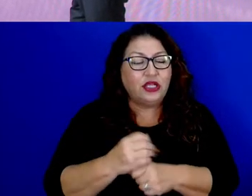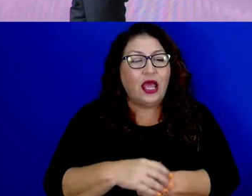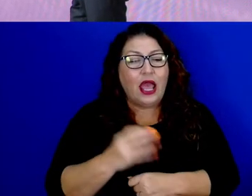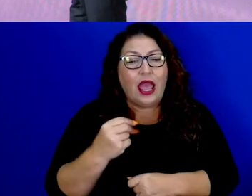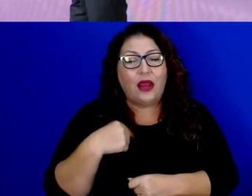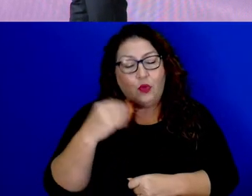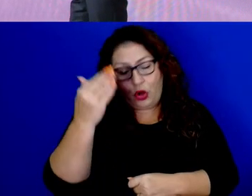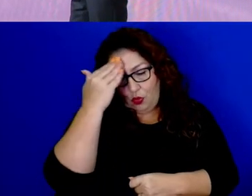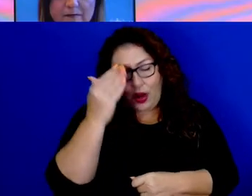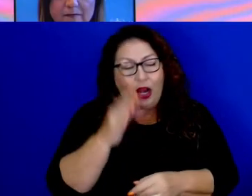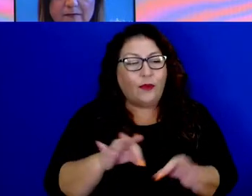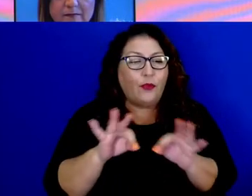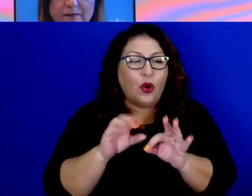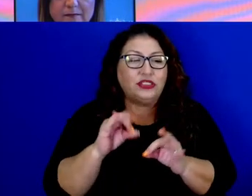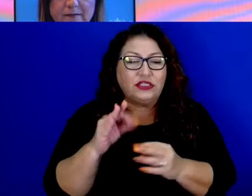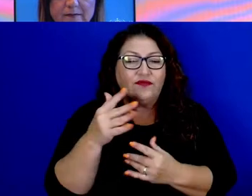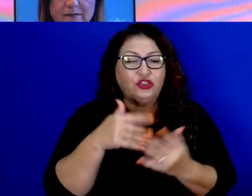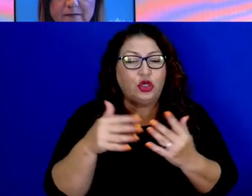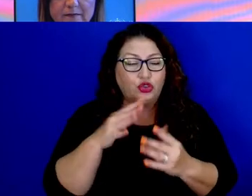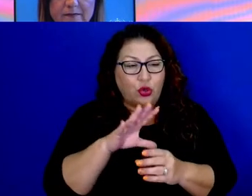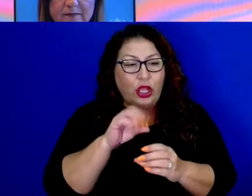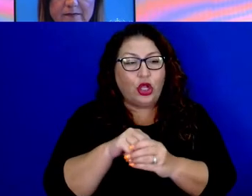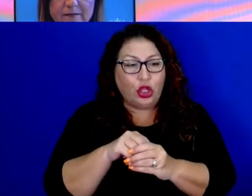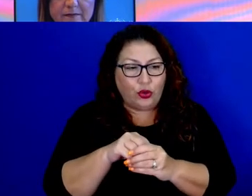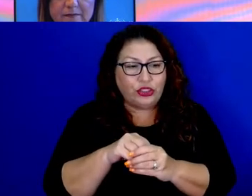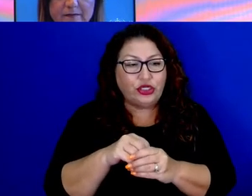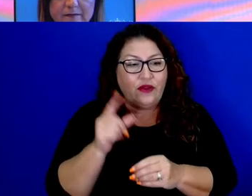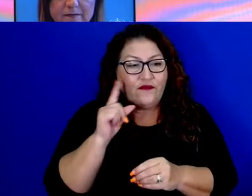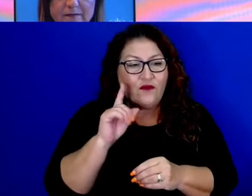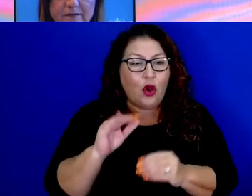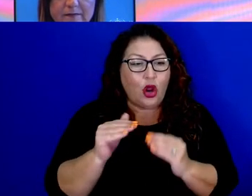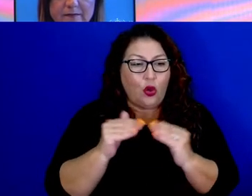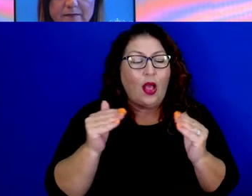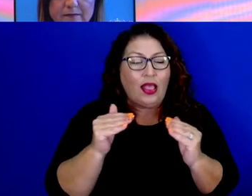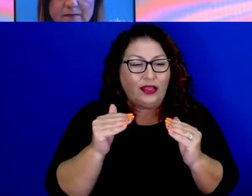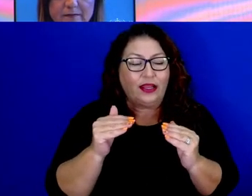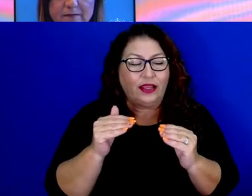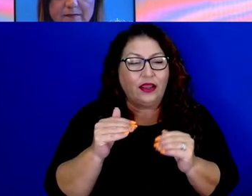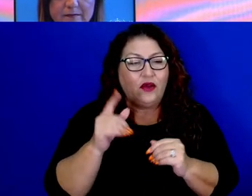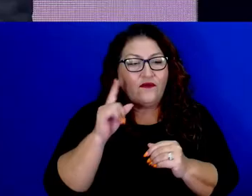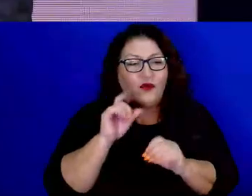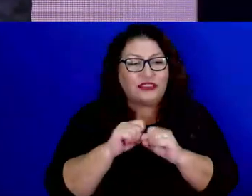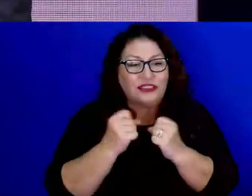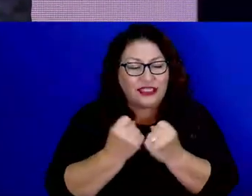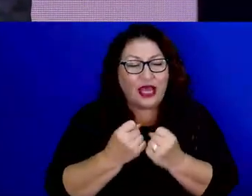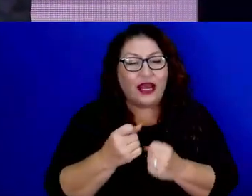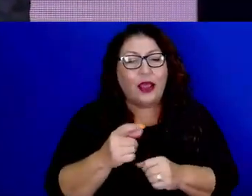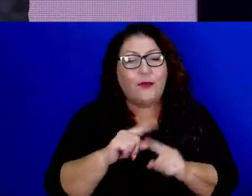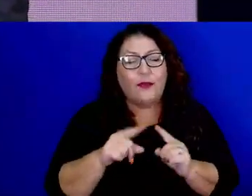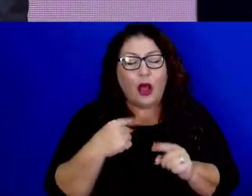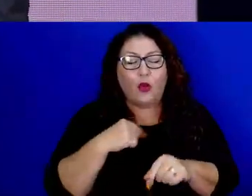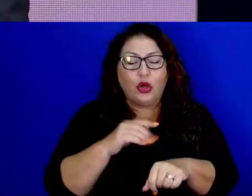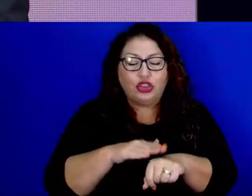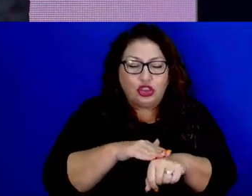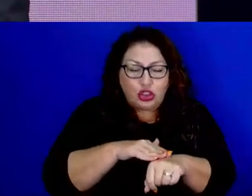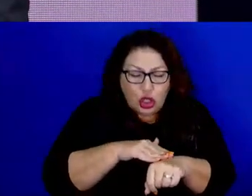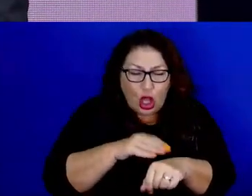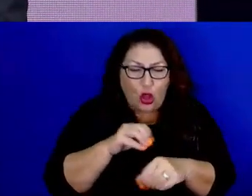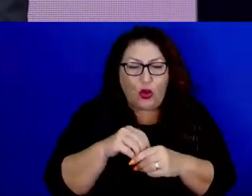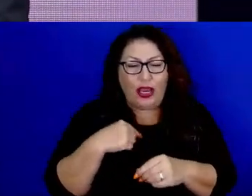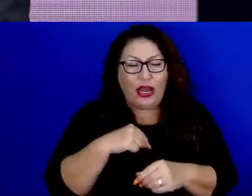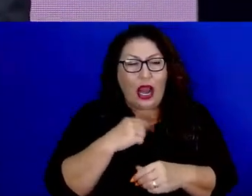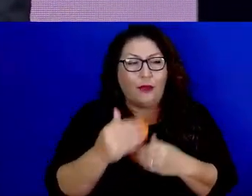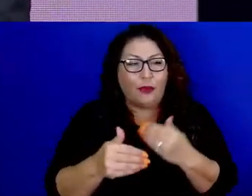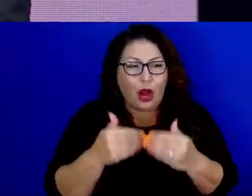equality play in thriving society, yet we are very slow in our progress, but by not offering the same opportunities